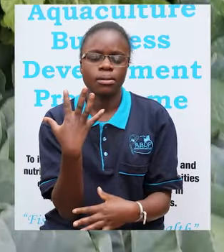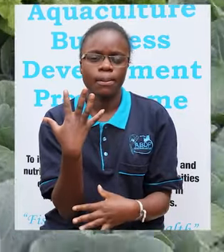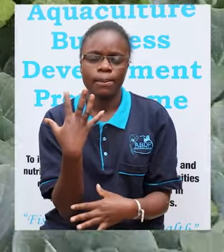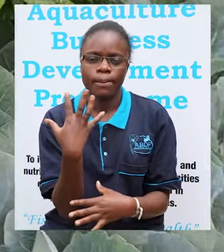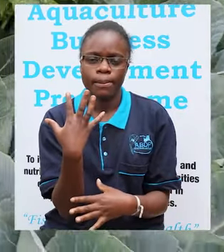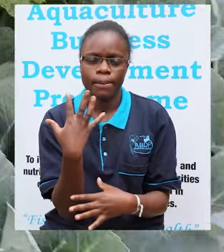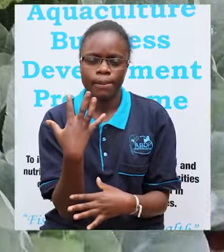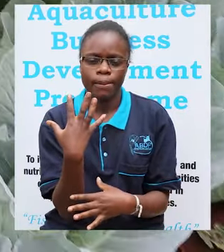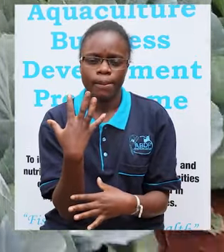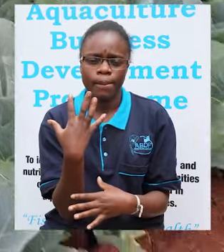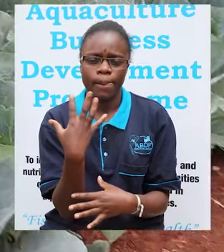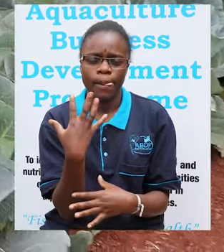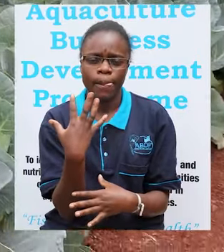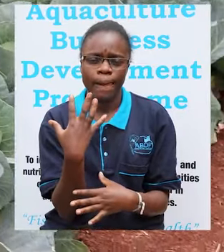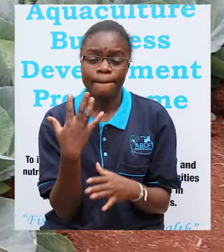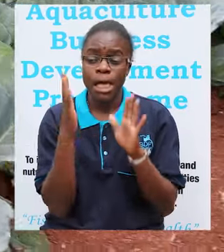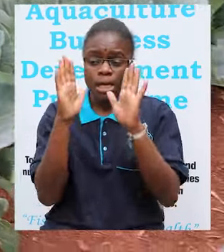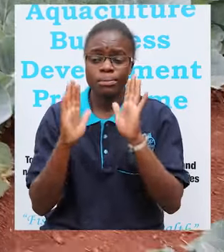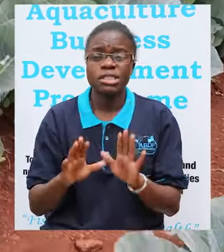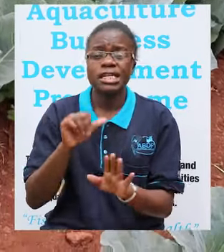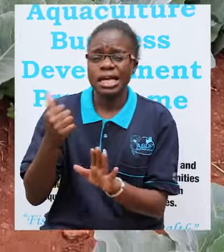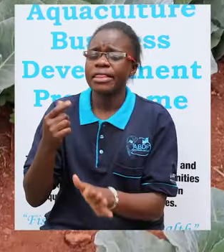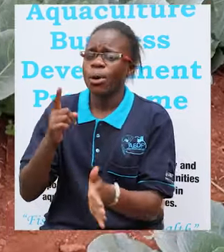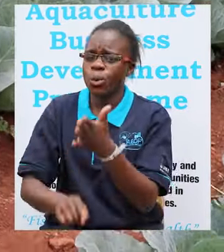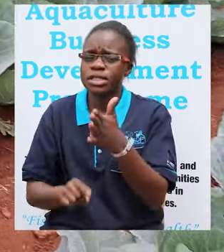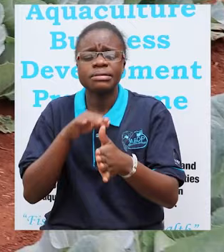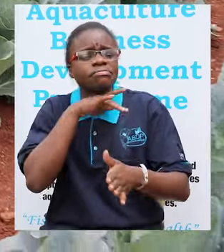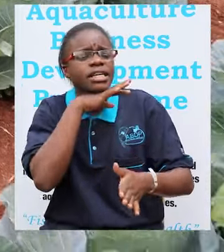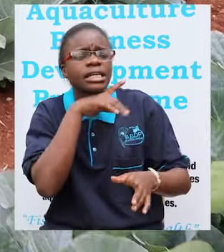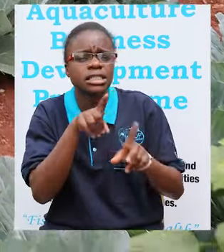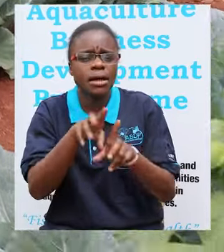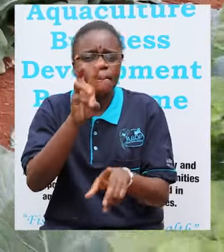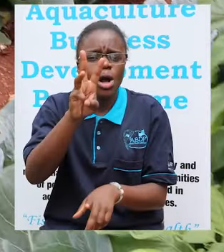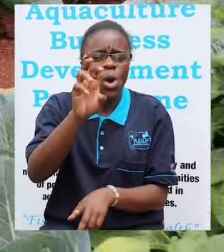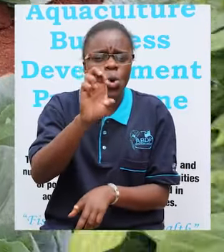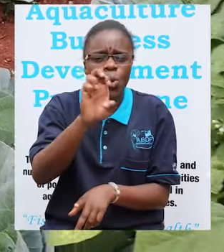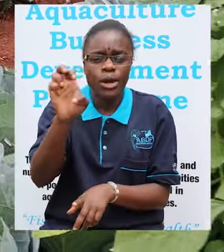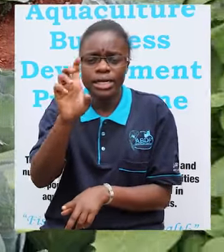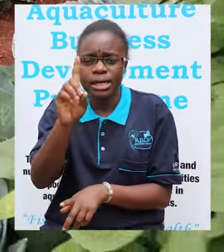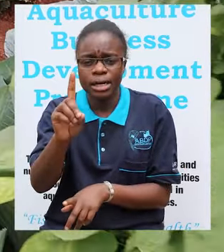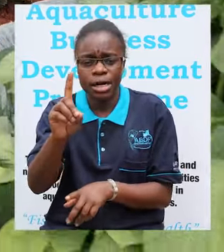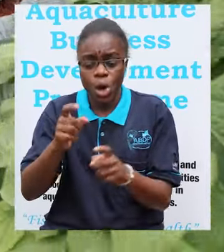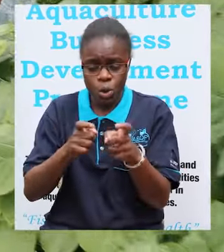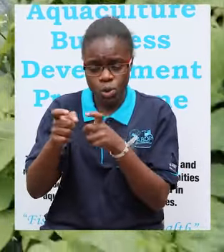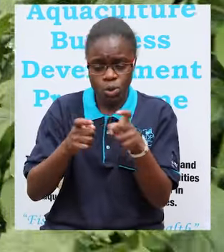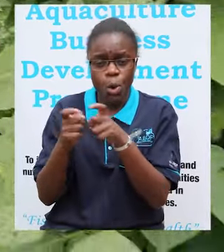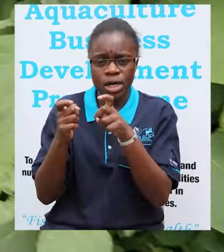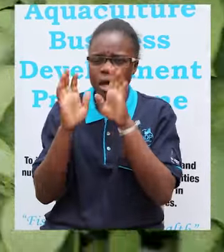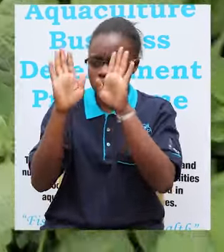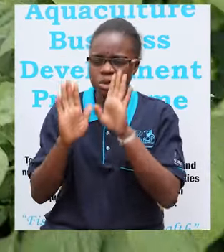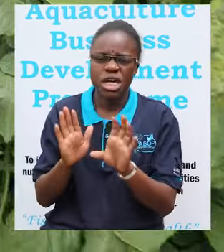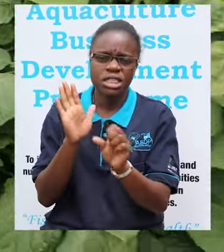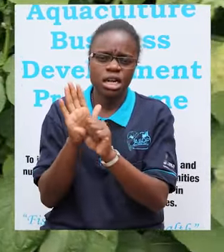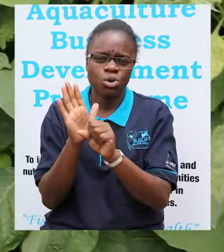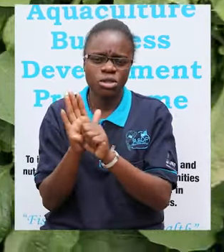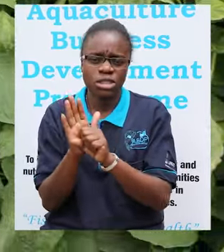also very good in weed control. Once established, you don't require a lot of management of the weeds, because